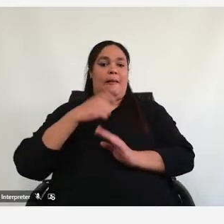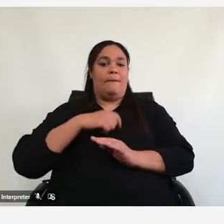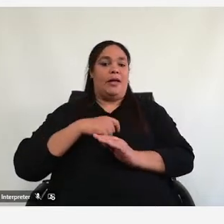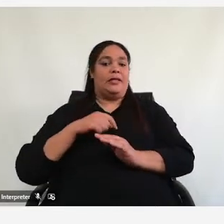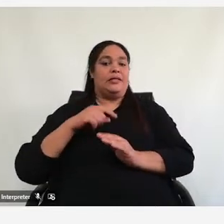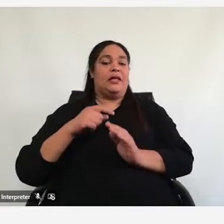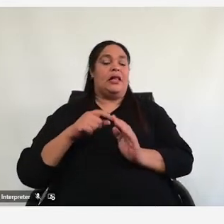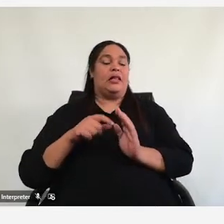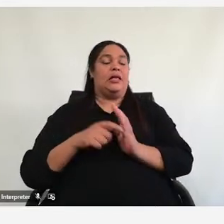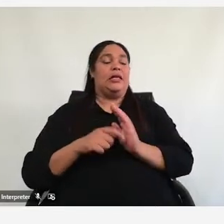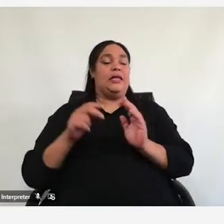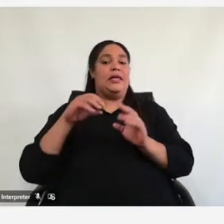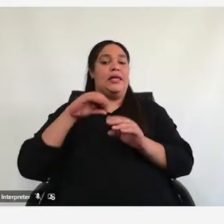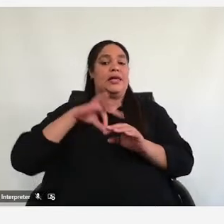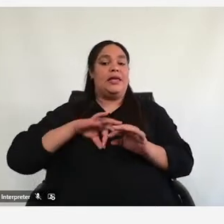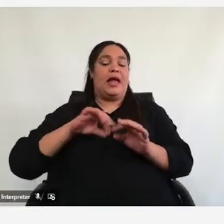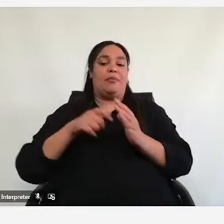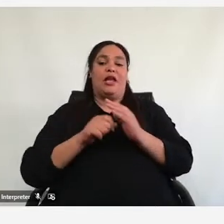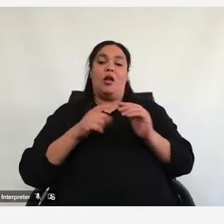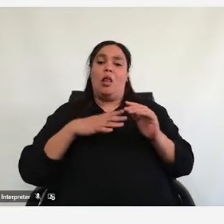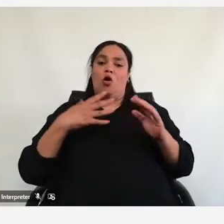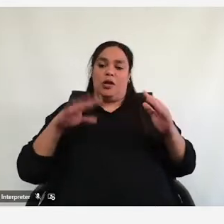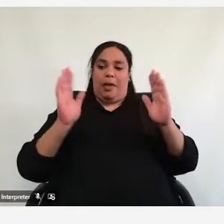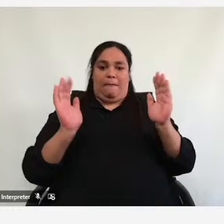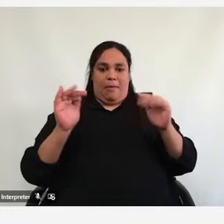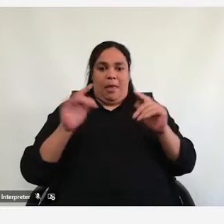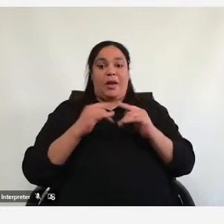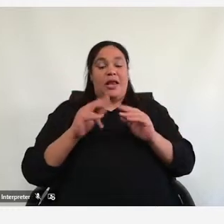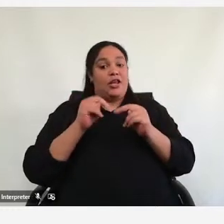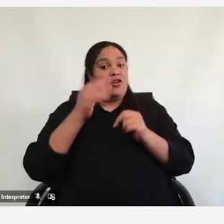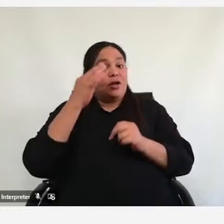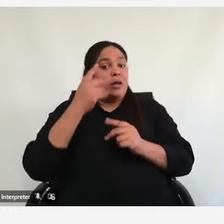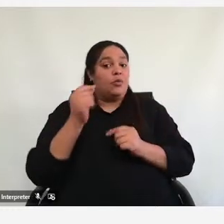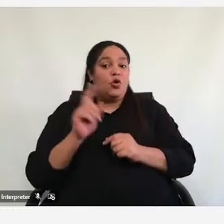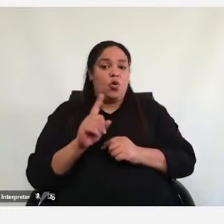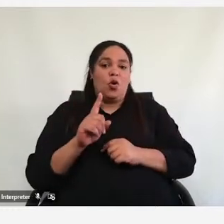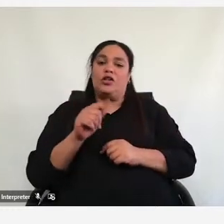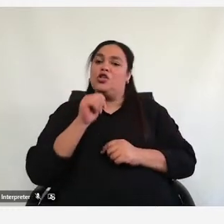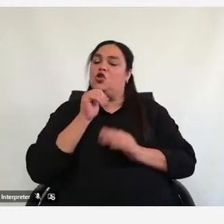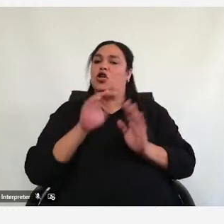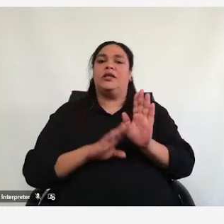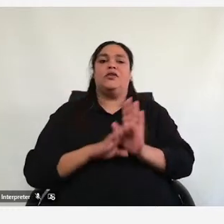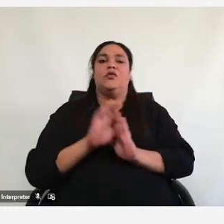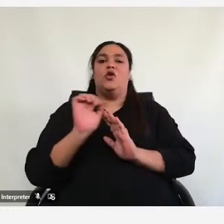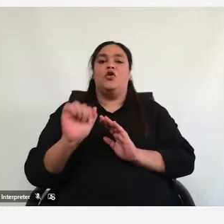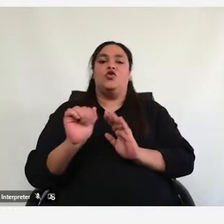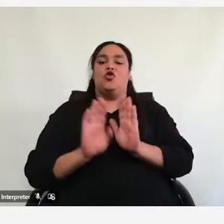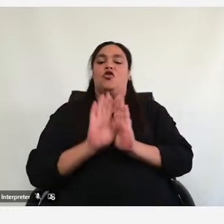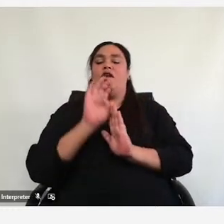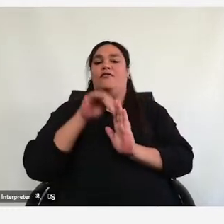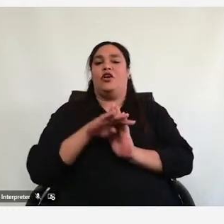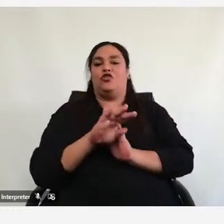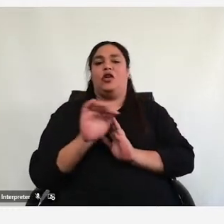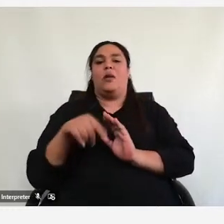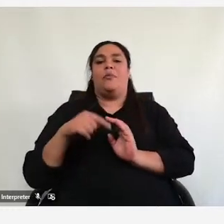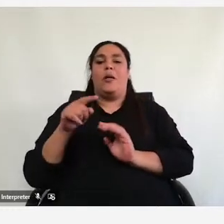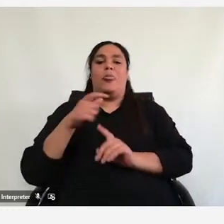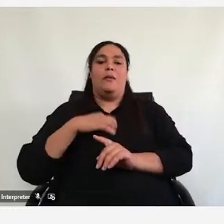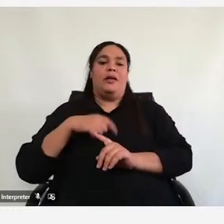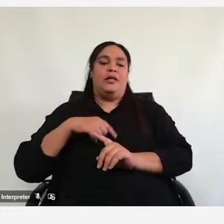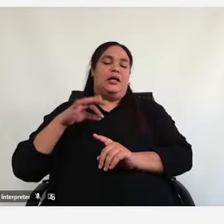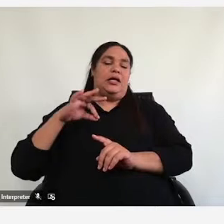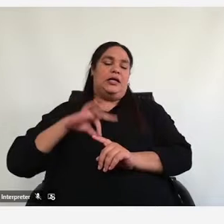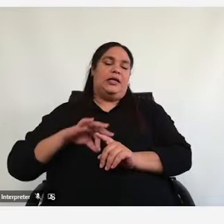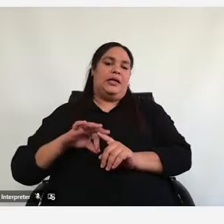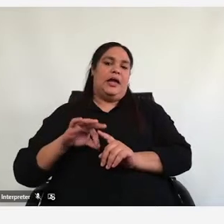tax bracket for a long time. And now what national government is doing is it's not increasing the inflation portion of the personal income tax